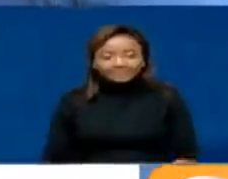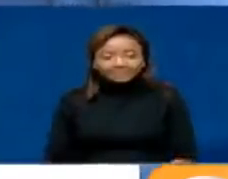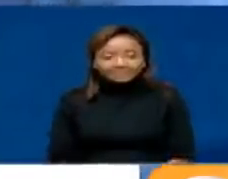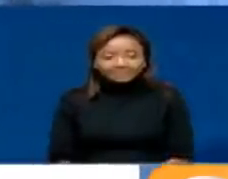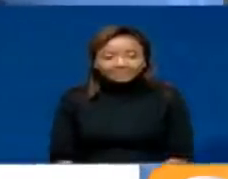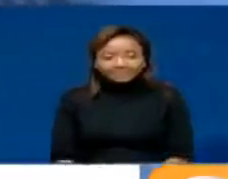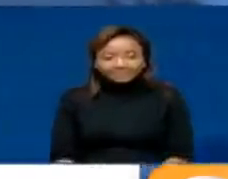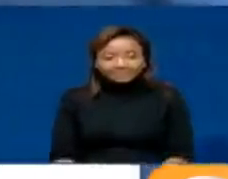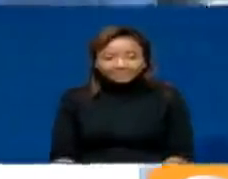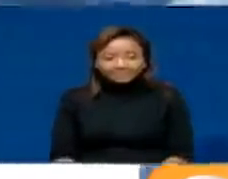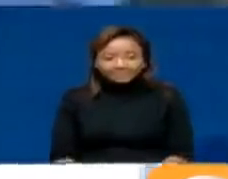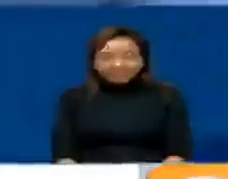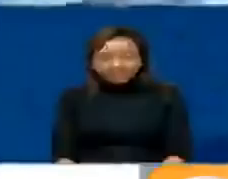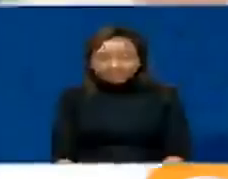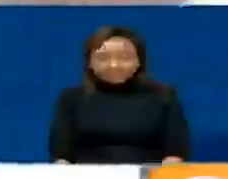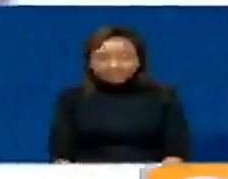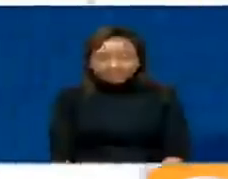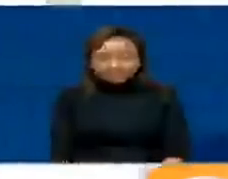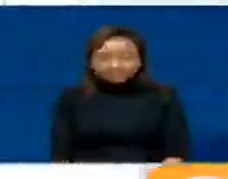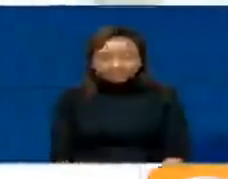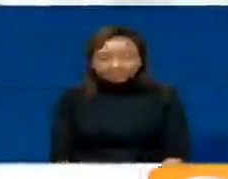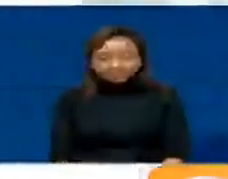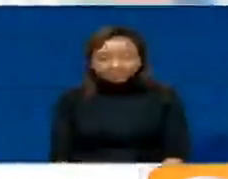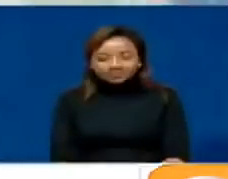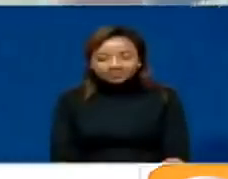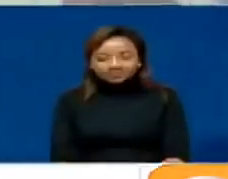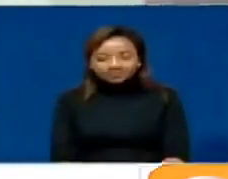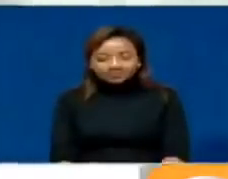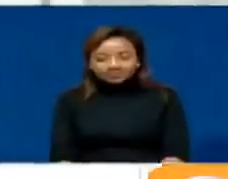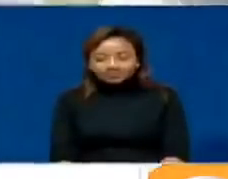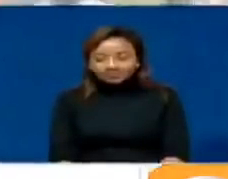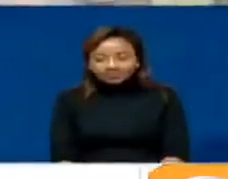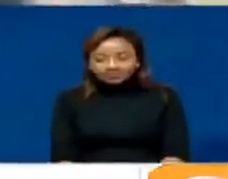now in Sri Lanka. Kuzongwa na gari ndugu zanguni na kibasi.